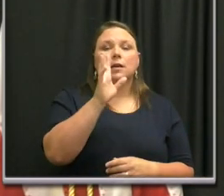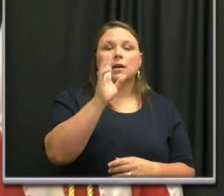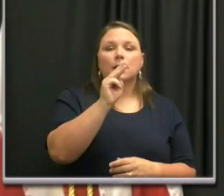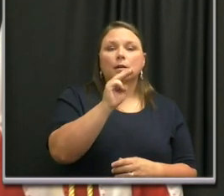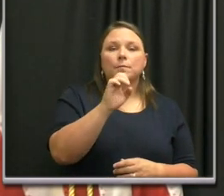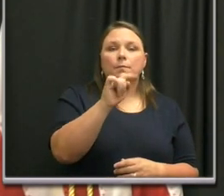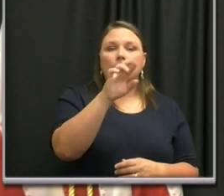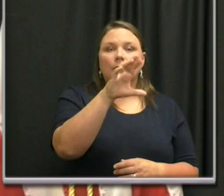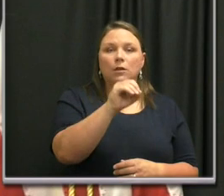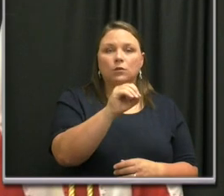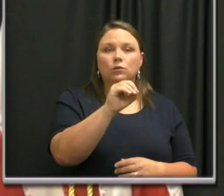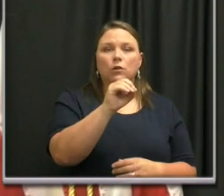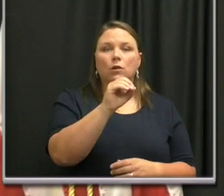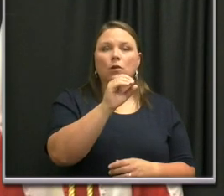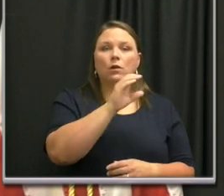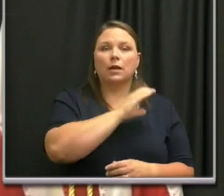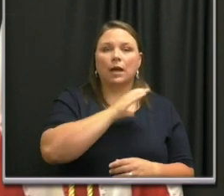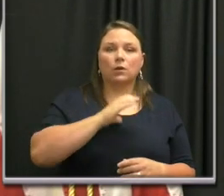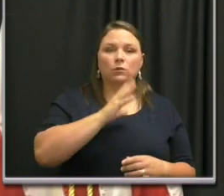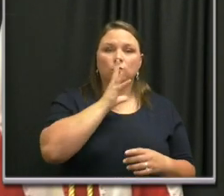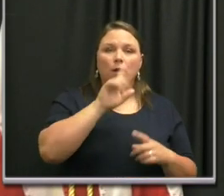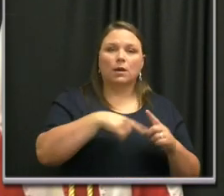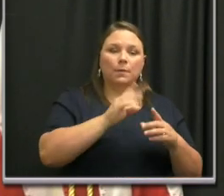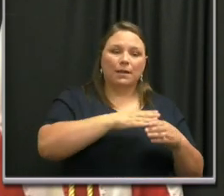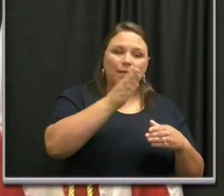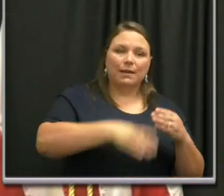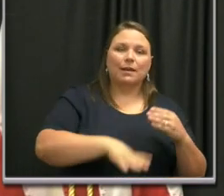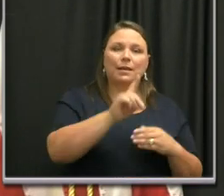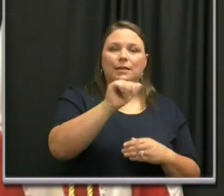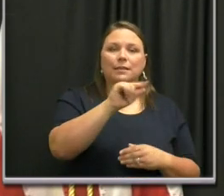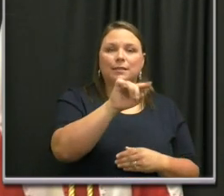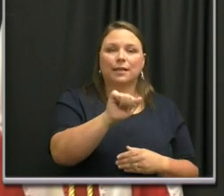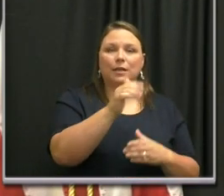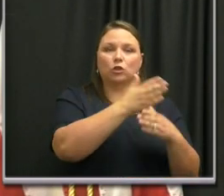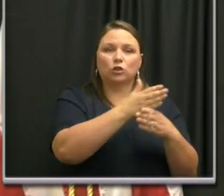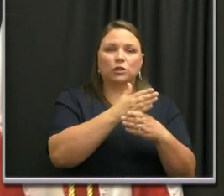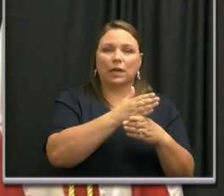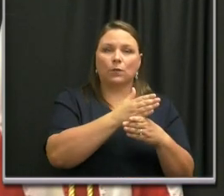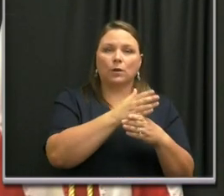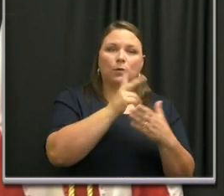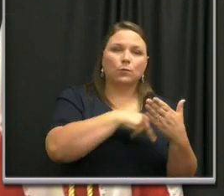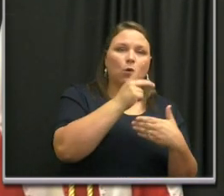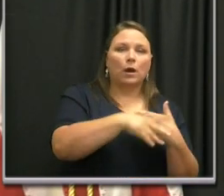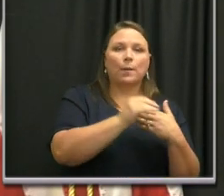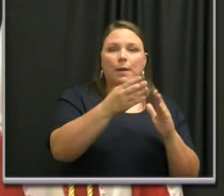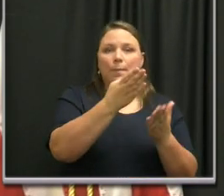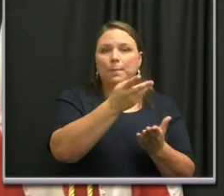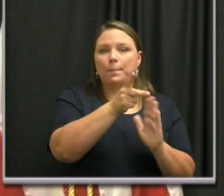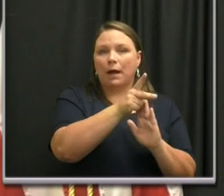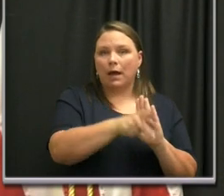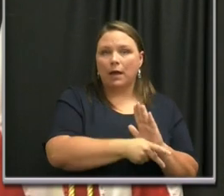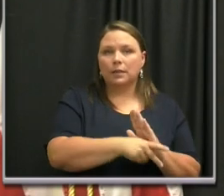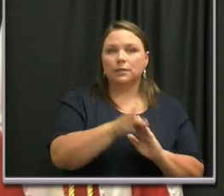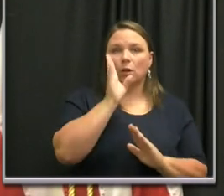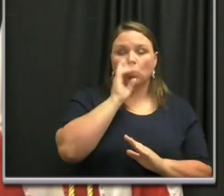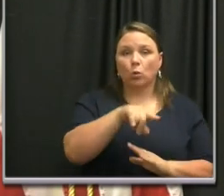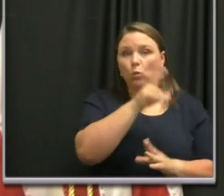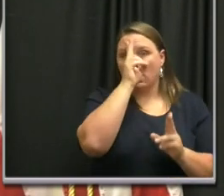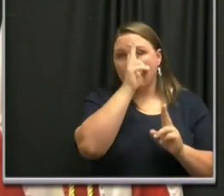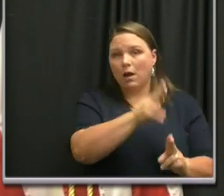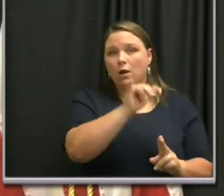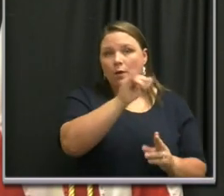to call for the end of the data sharing program or policy. What are your thoughts, and do you want to honor that